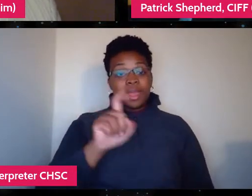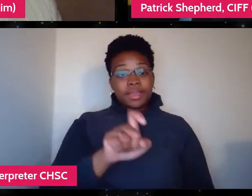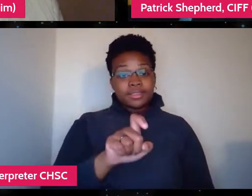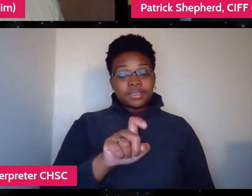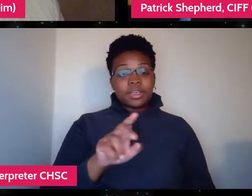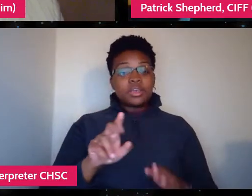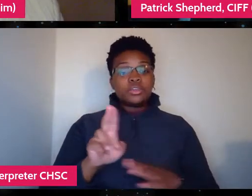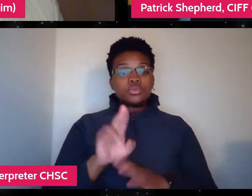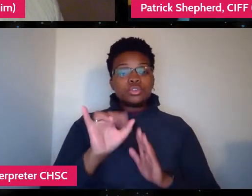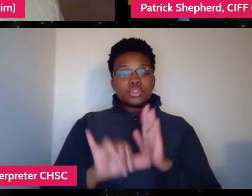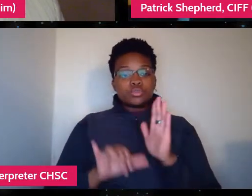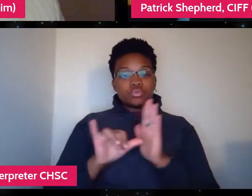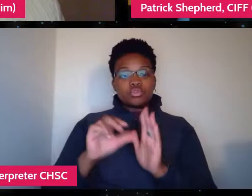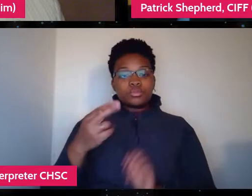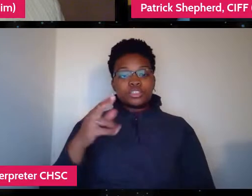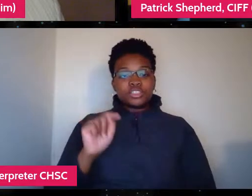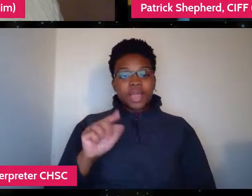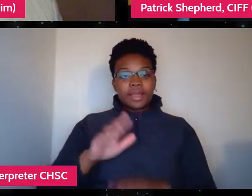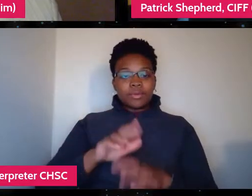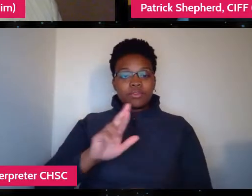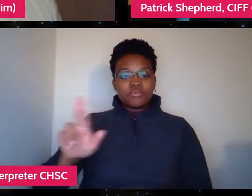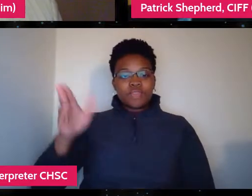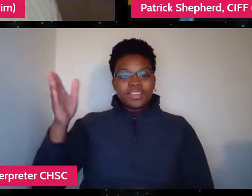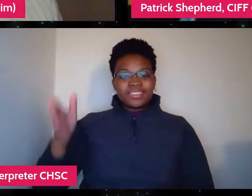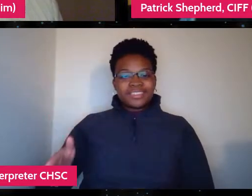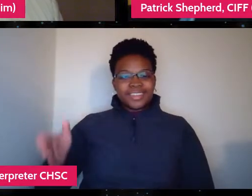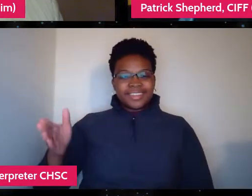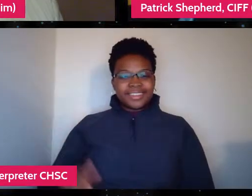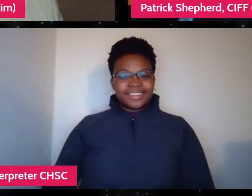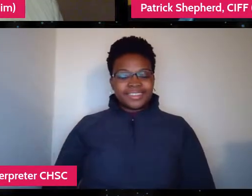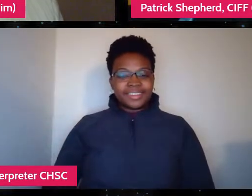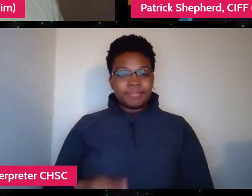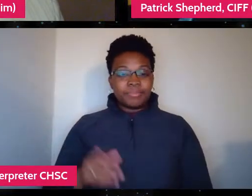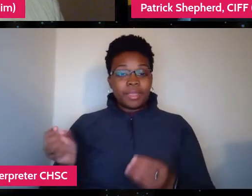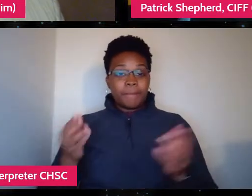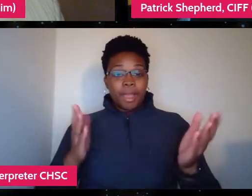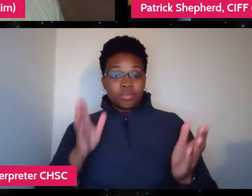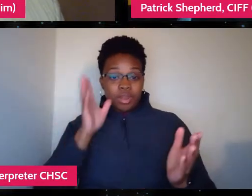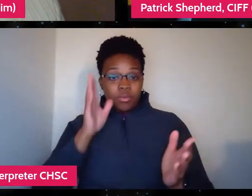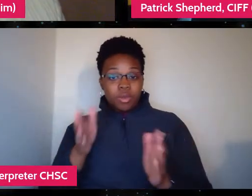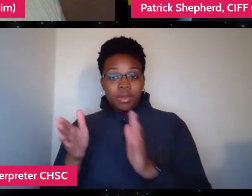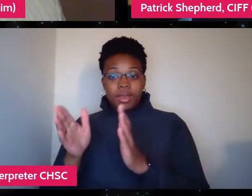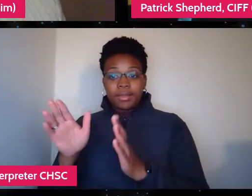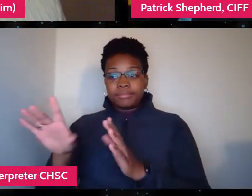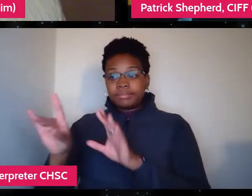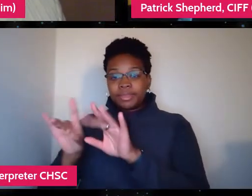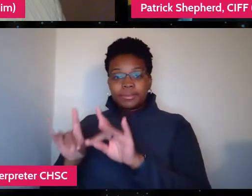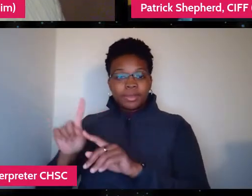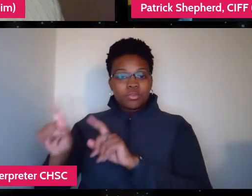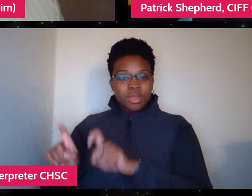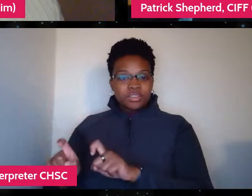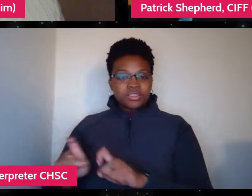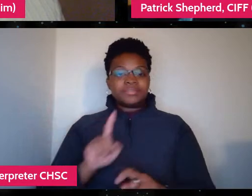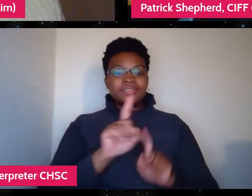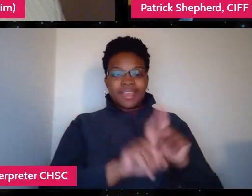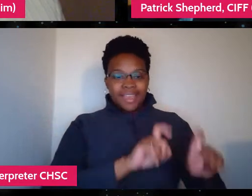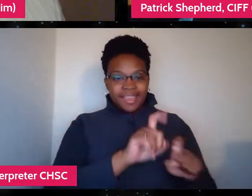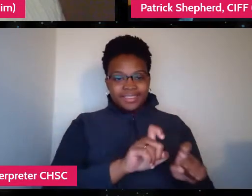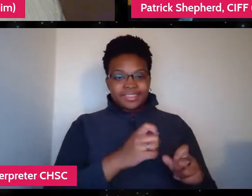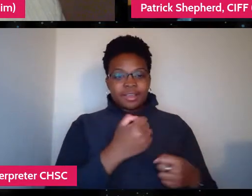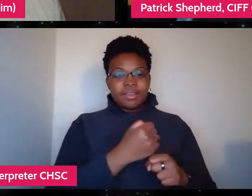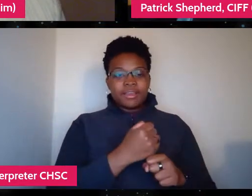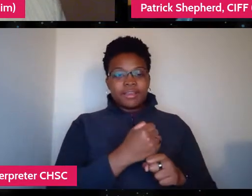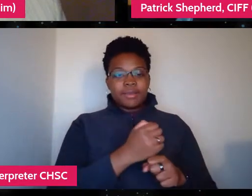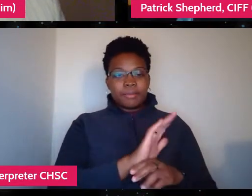just use the YouTube chat feature over on the right-hand side. Our moderators will ask selected questions to filmmakers